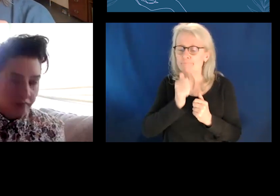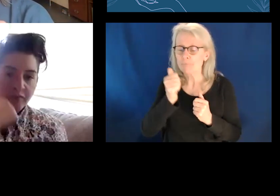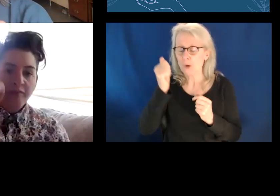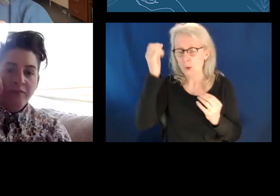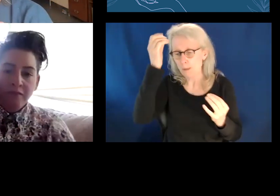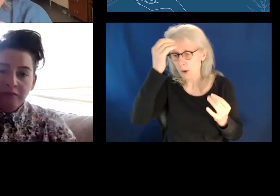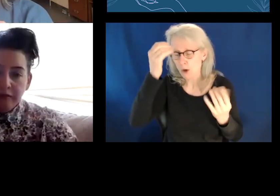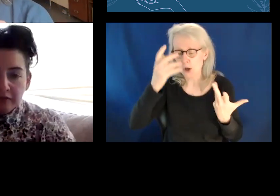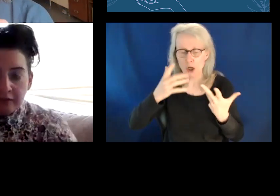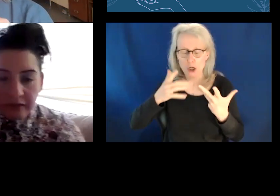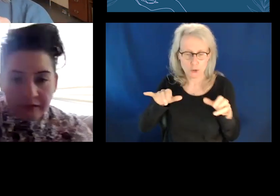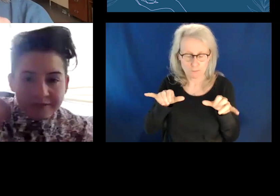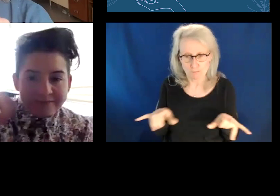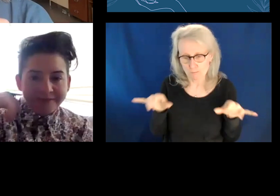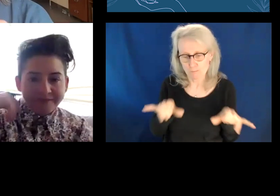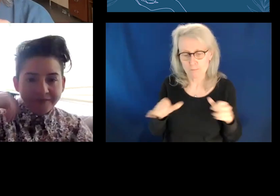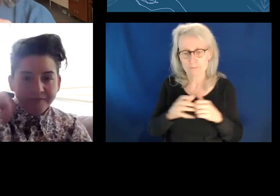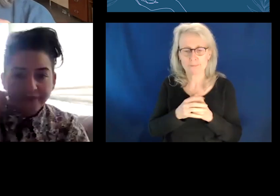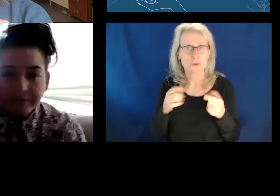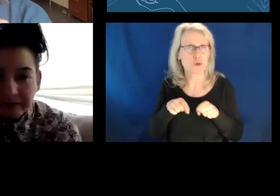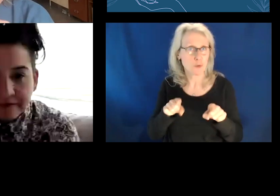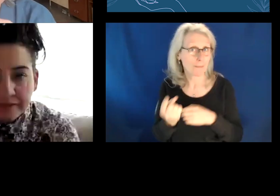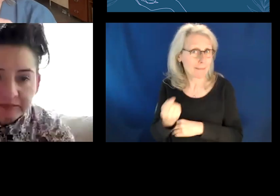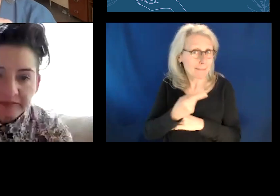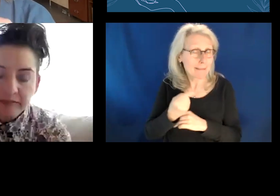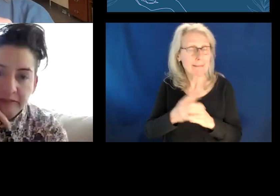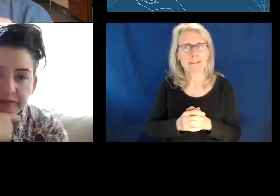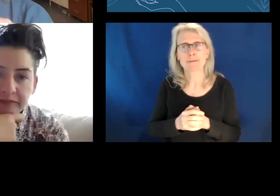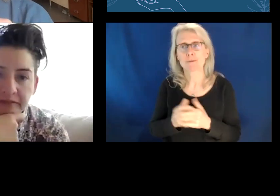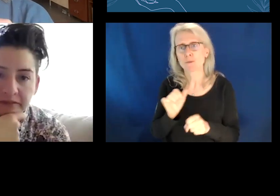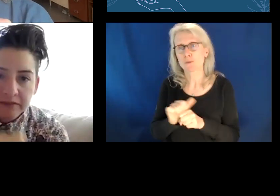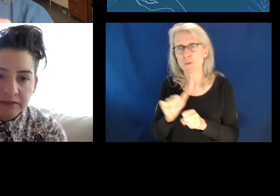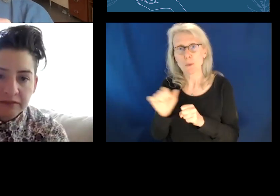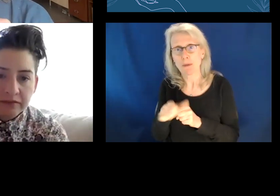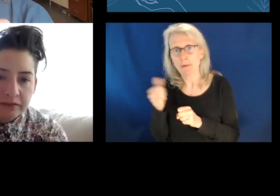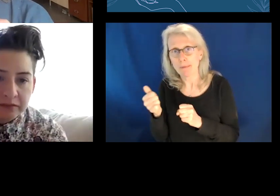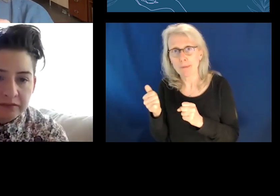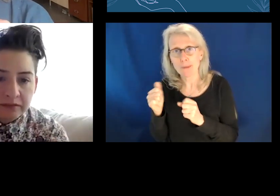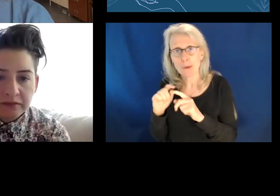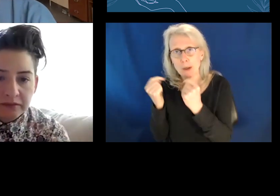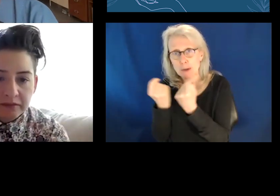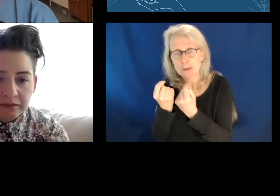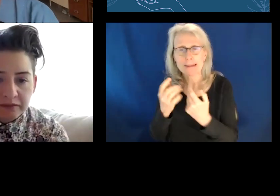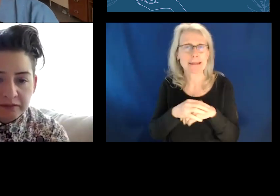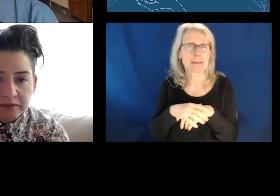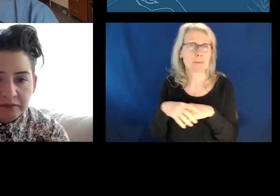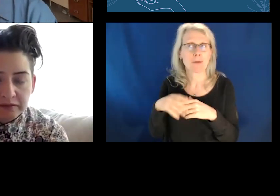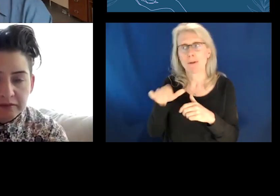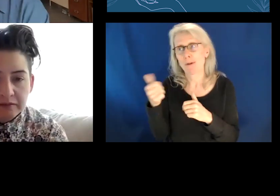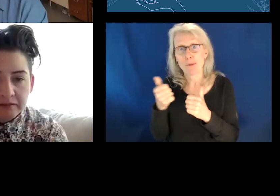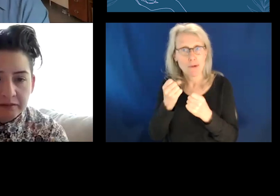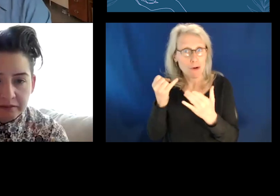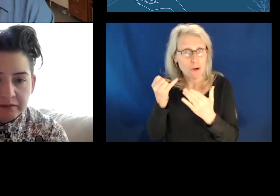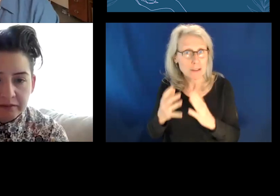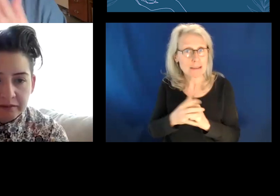your day or, you know, in working with your coworkers or with your collaborators that you always do? Like I